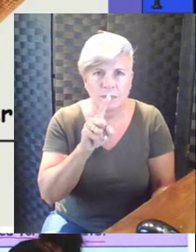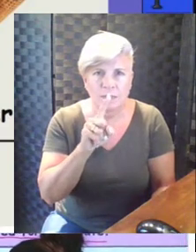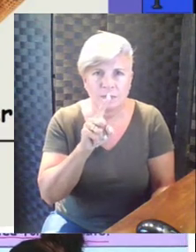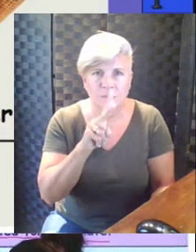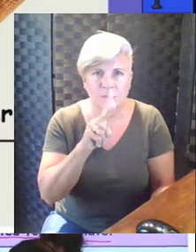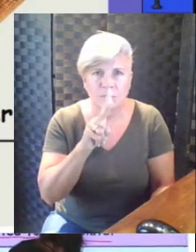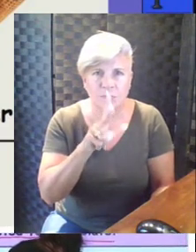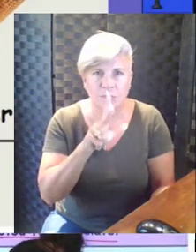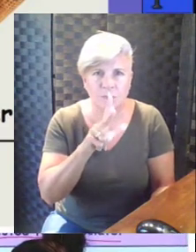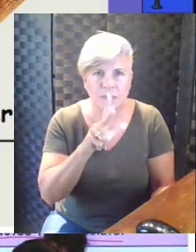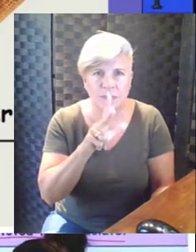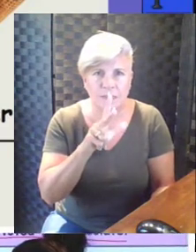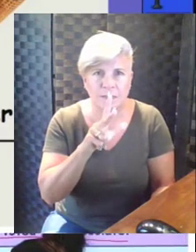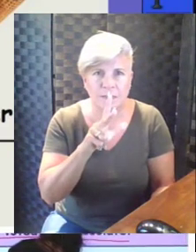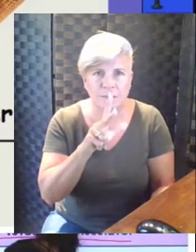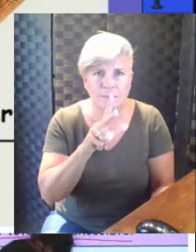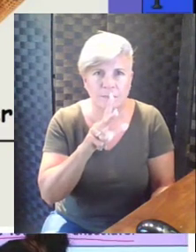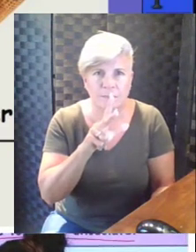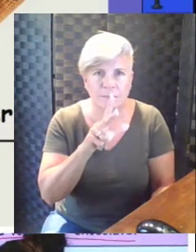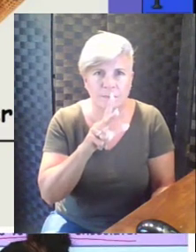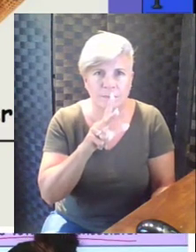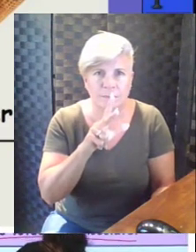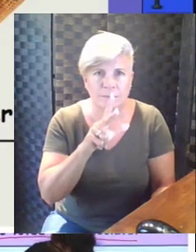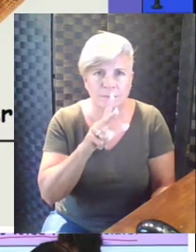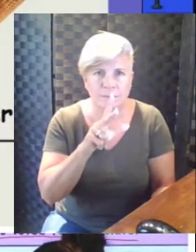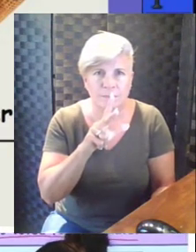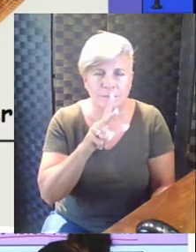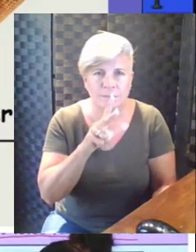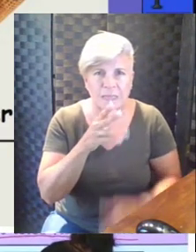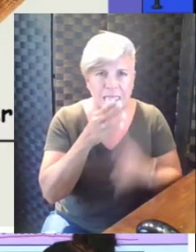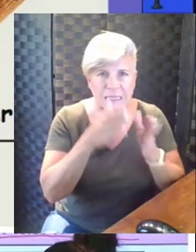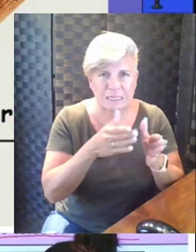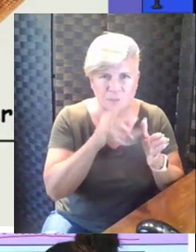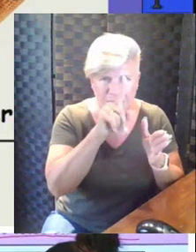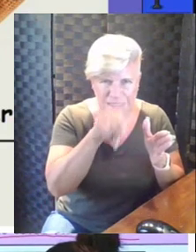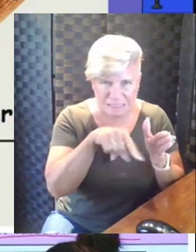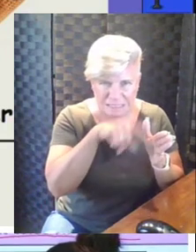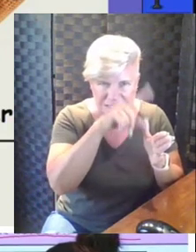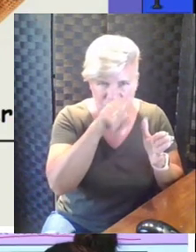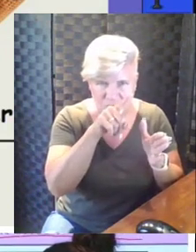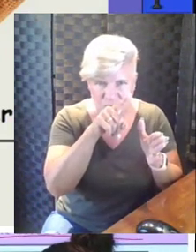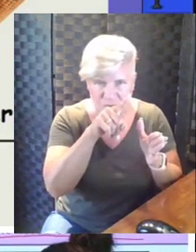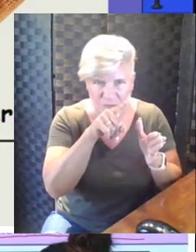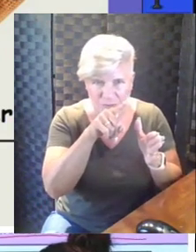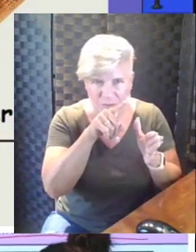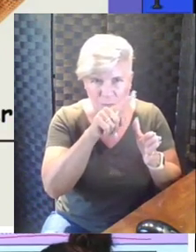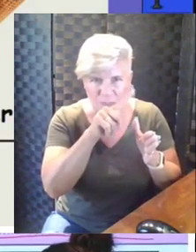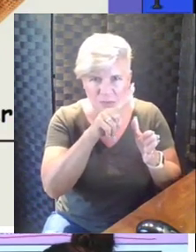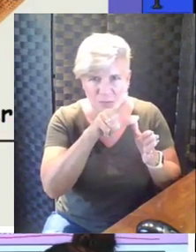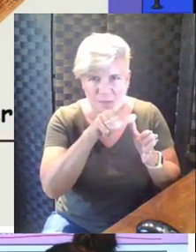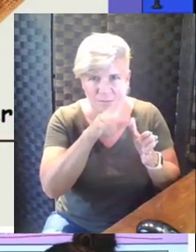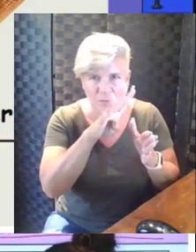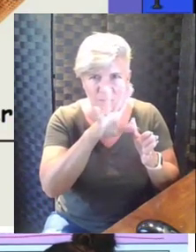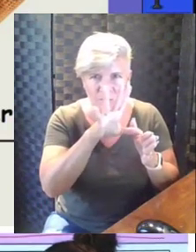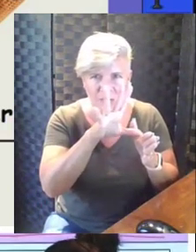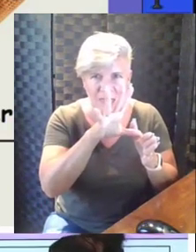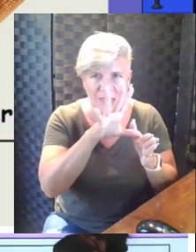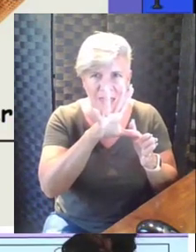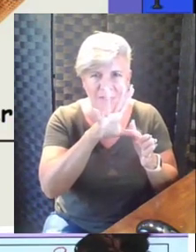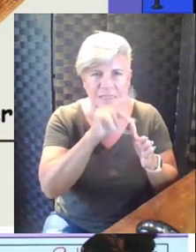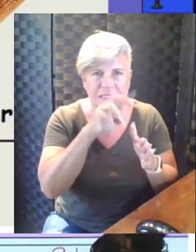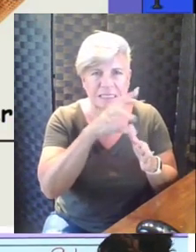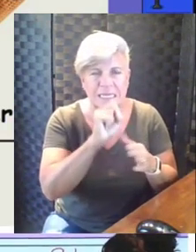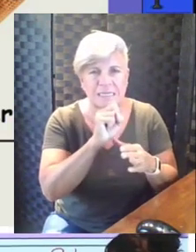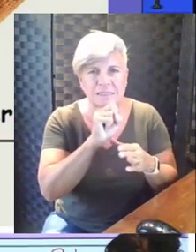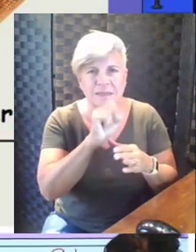1, 2, 3. That leaves me with 1, 2, 3, 4,